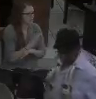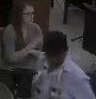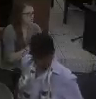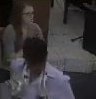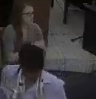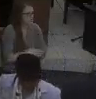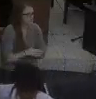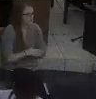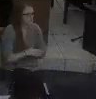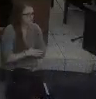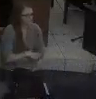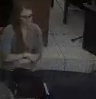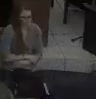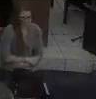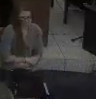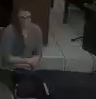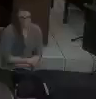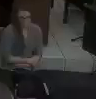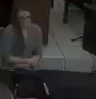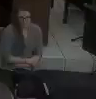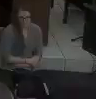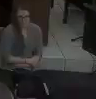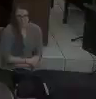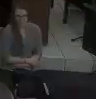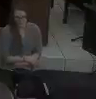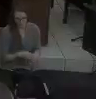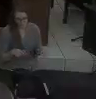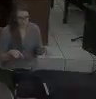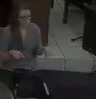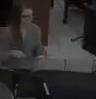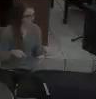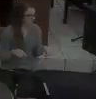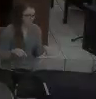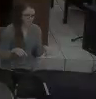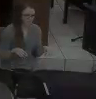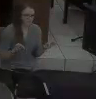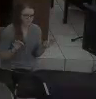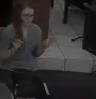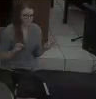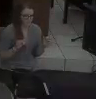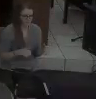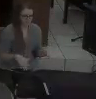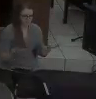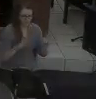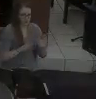Submission all